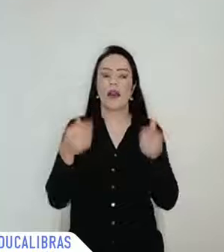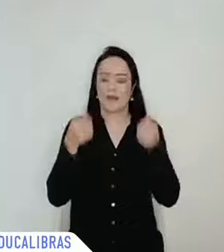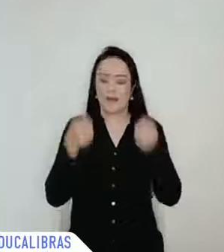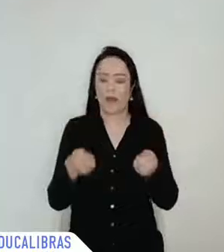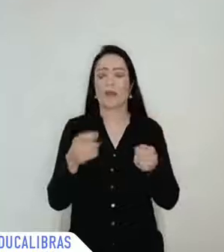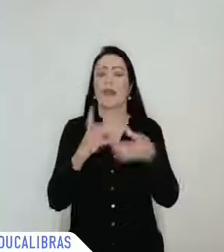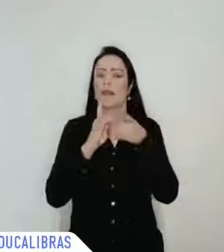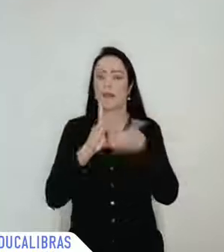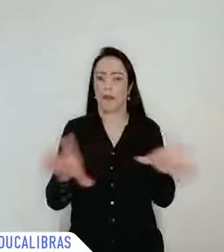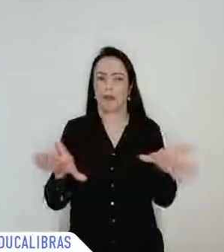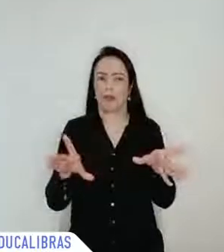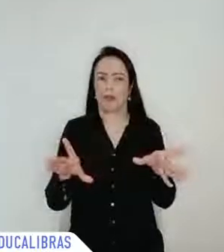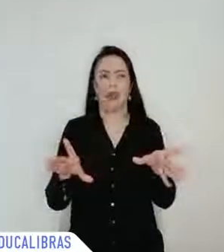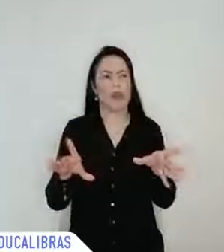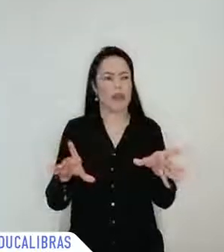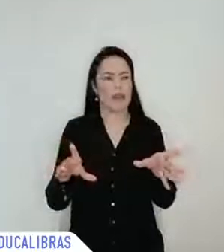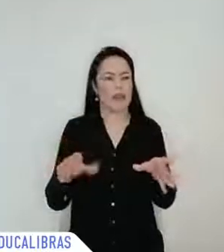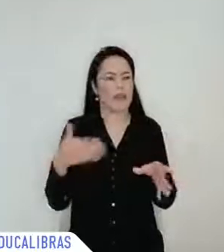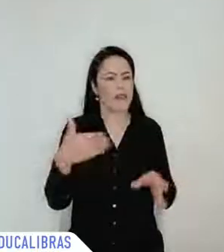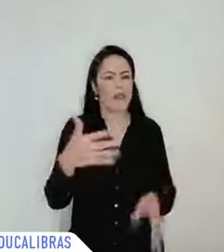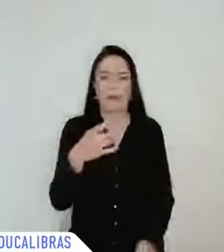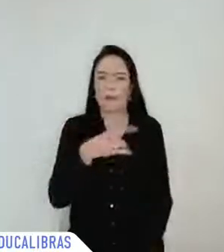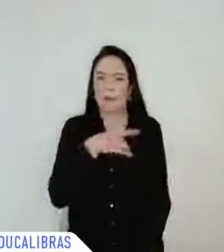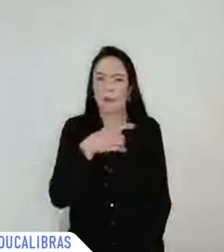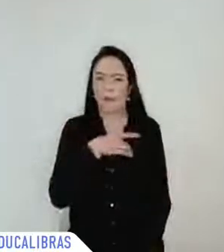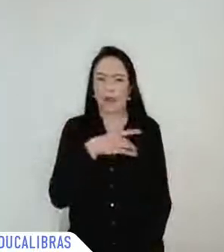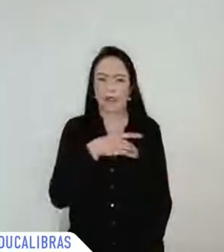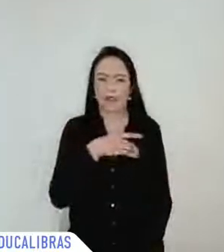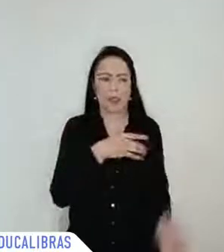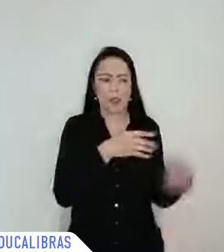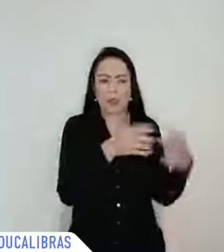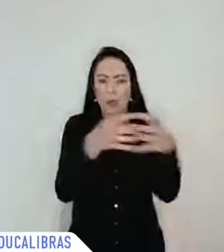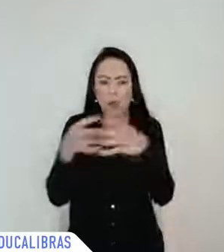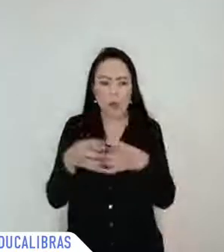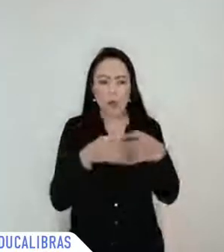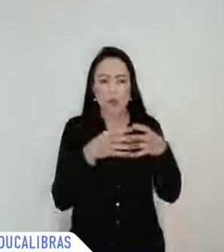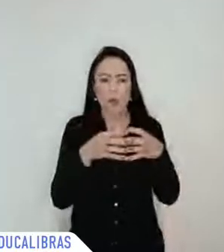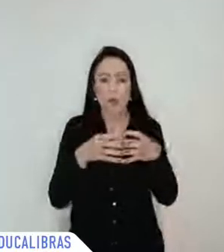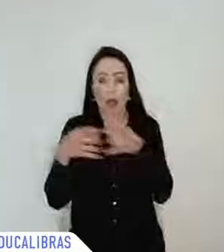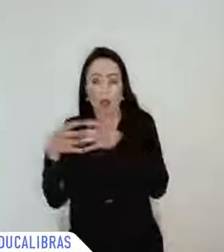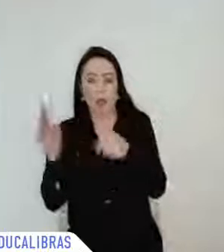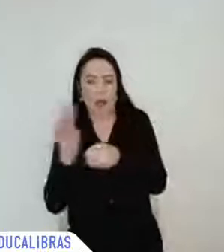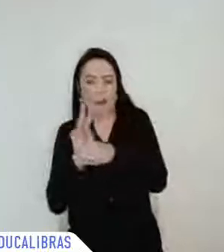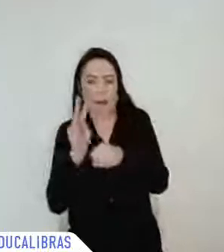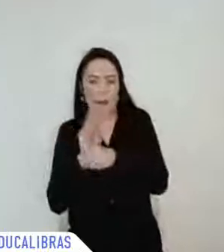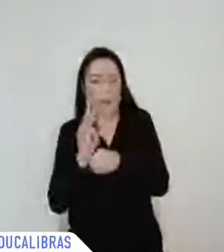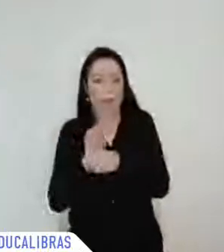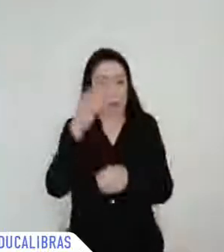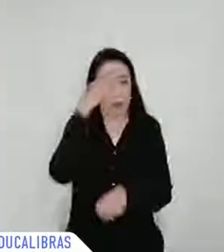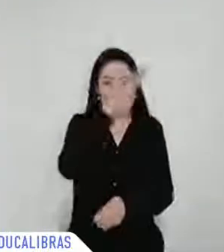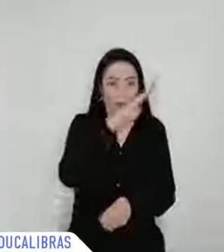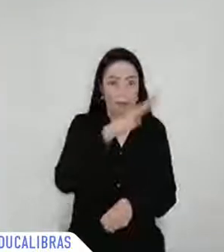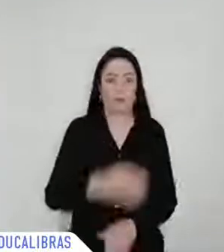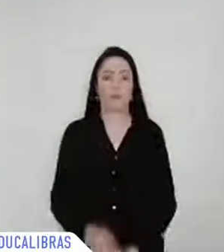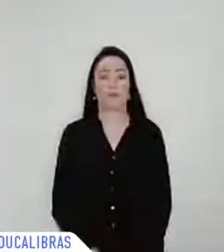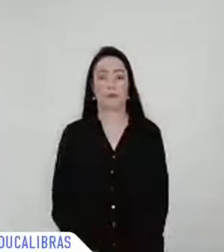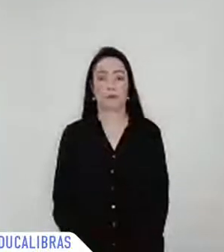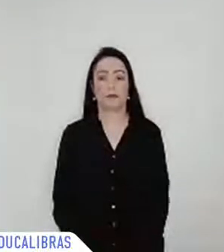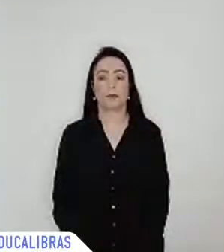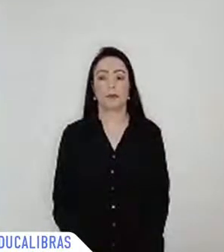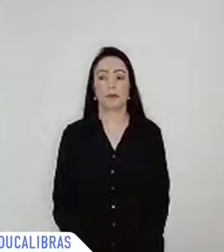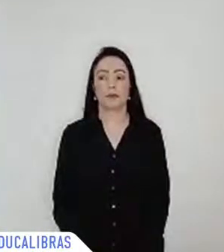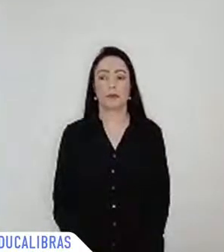reaffirming the formal democracy, do you think it's going to be hard because we are going to agglutinate Bolsonarism again? A